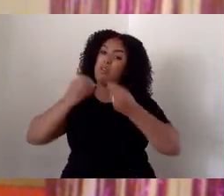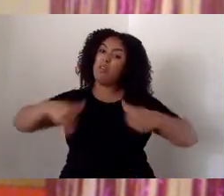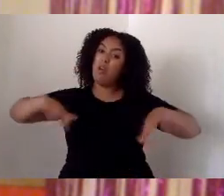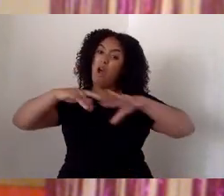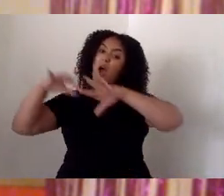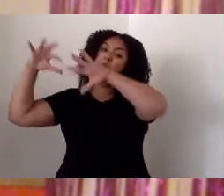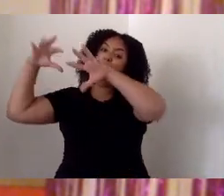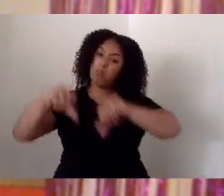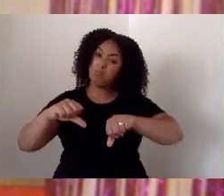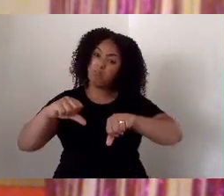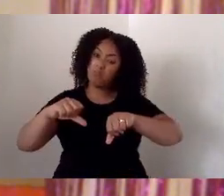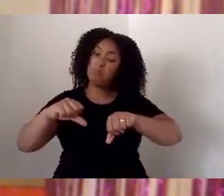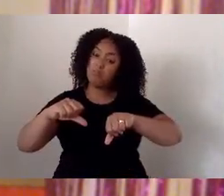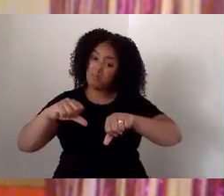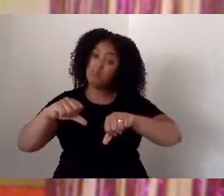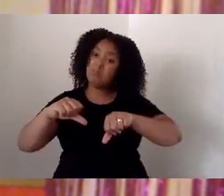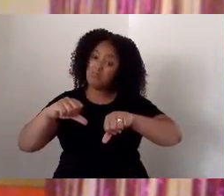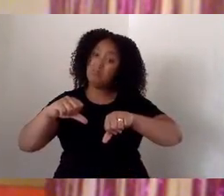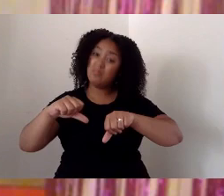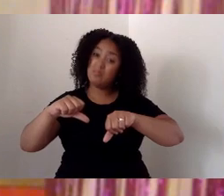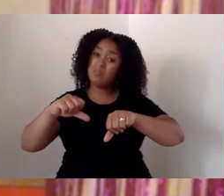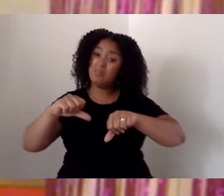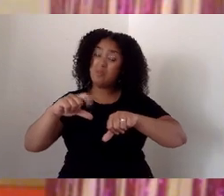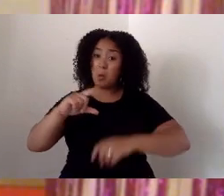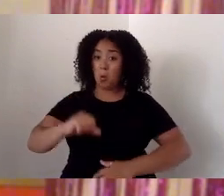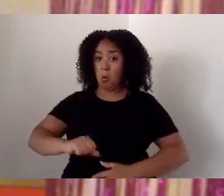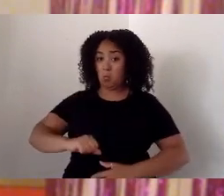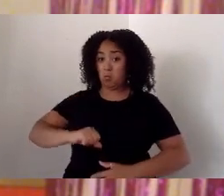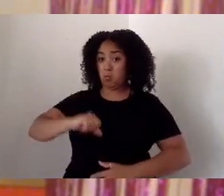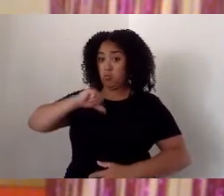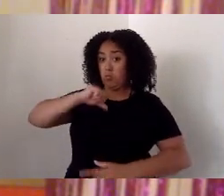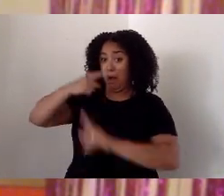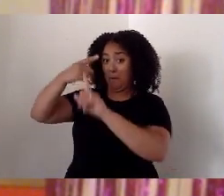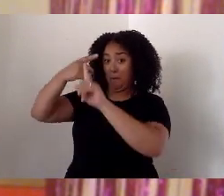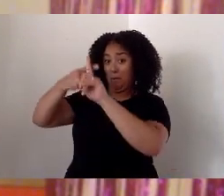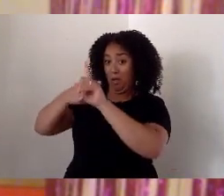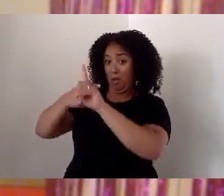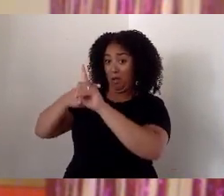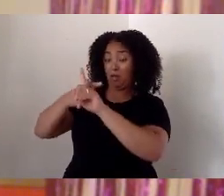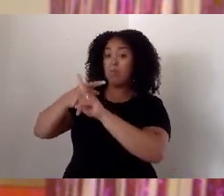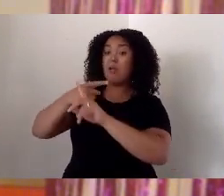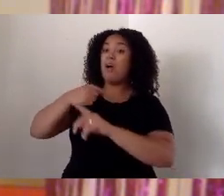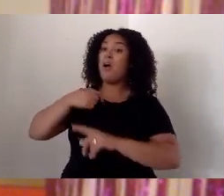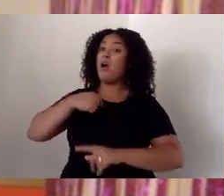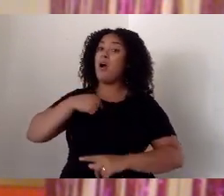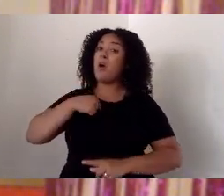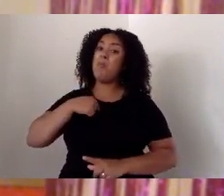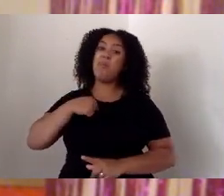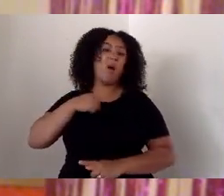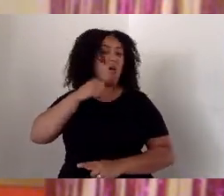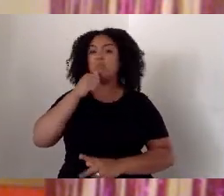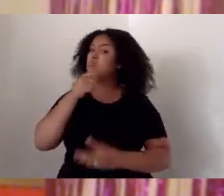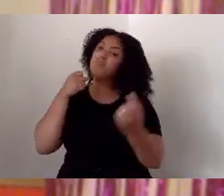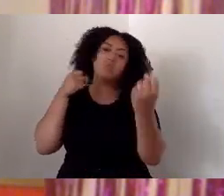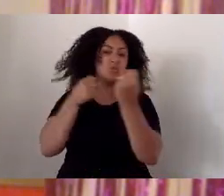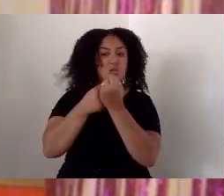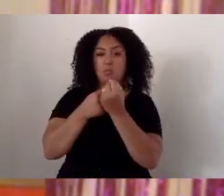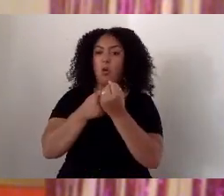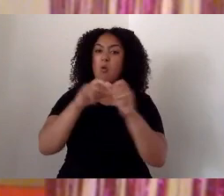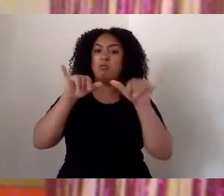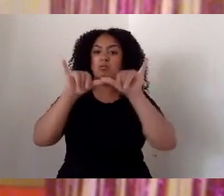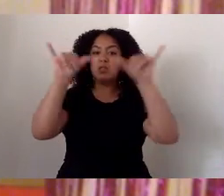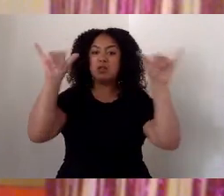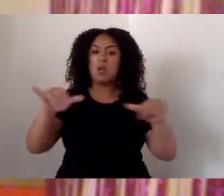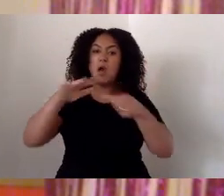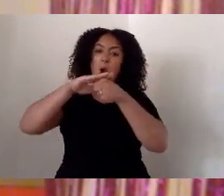One thing during Pride Month that I have not been proud about is the systemic oppression, hardships, and